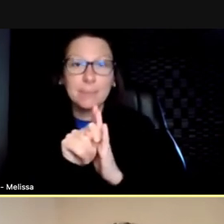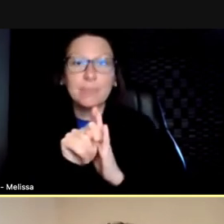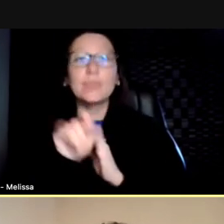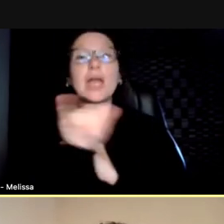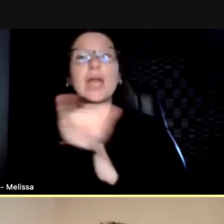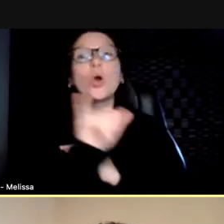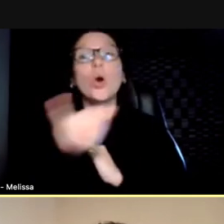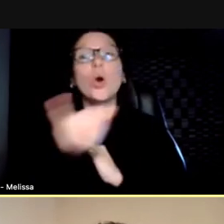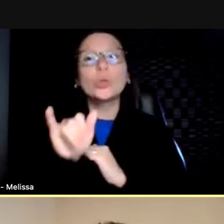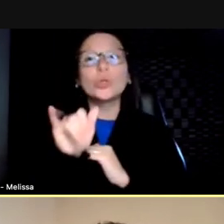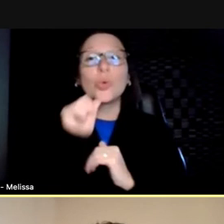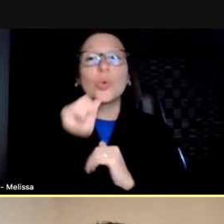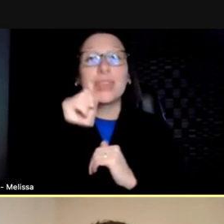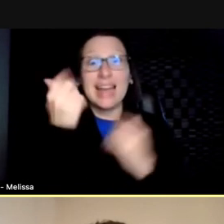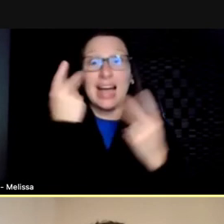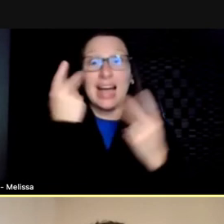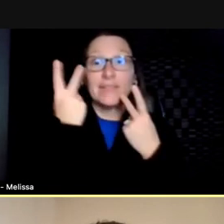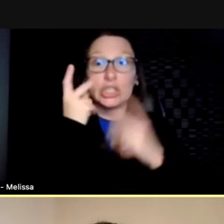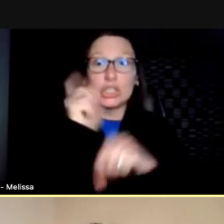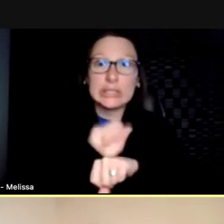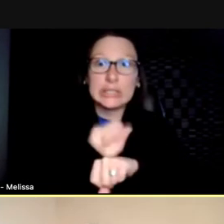non-visually taxing activities.